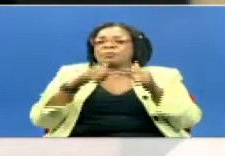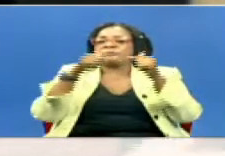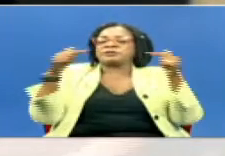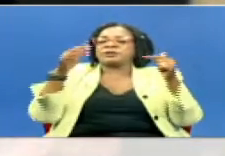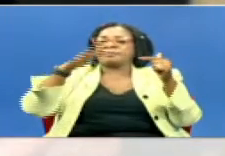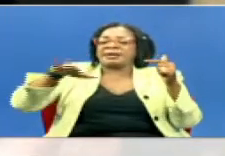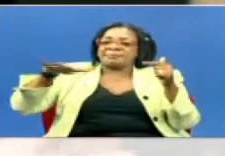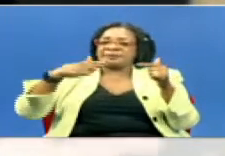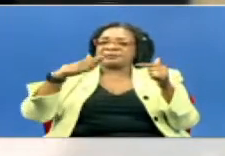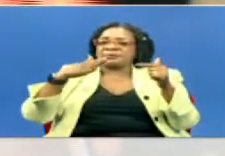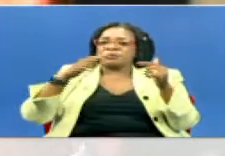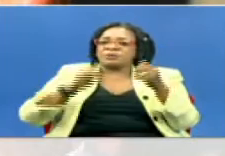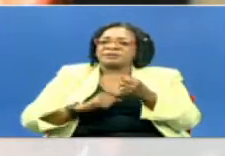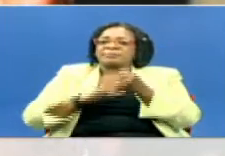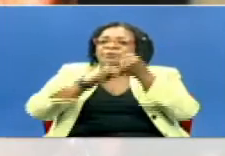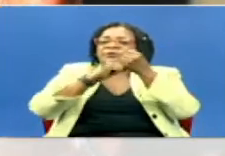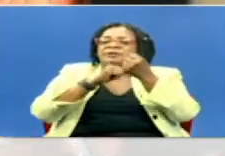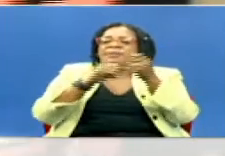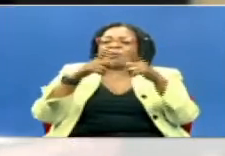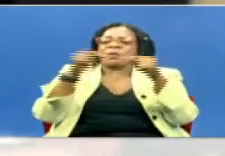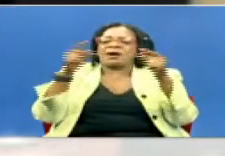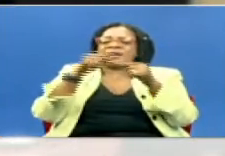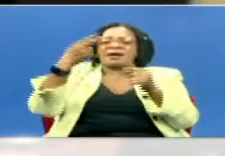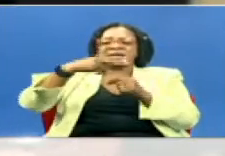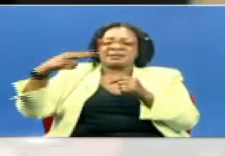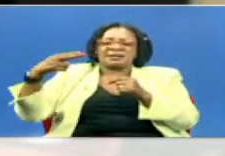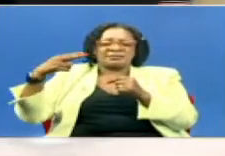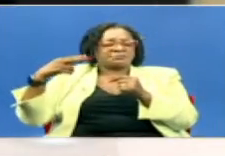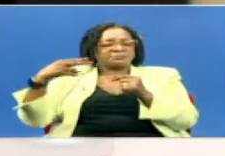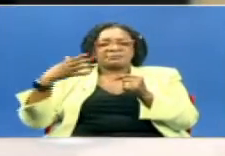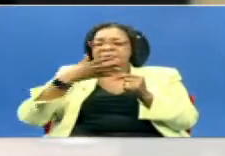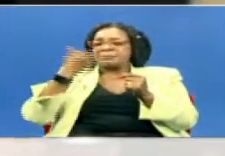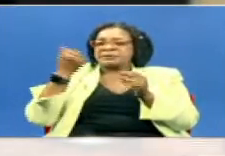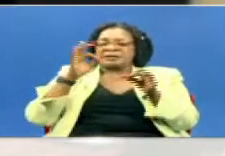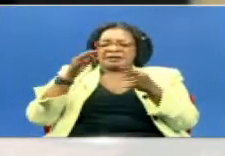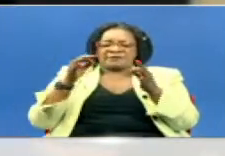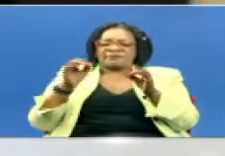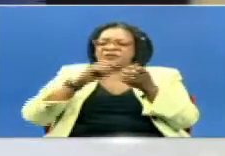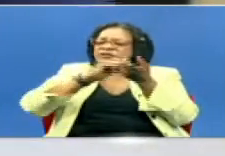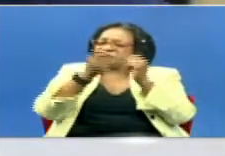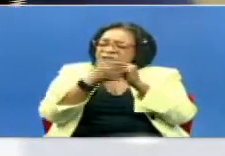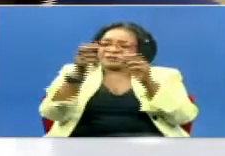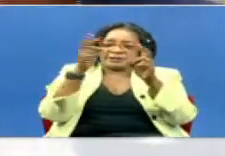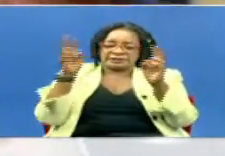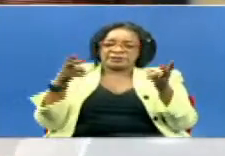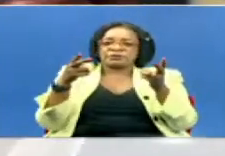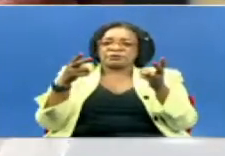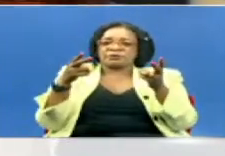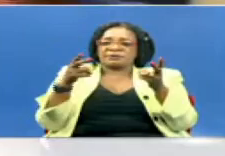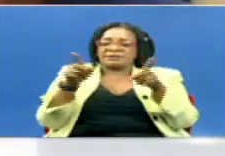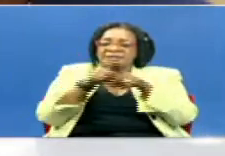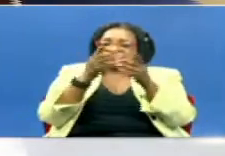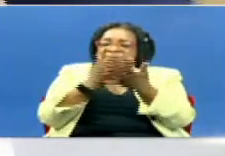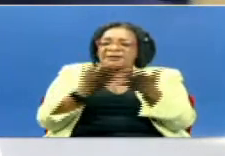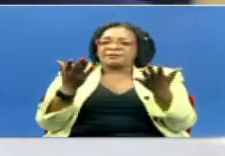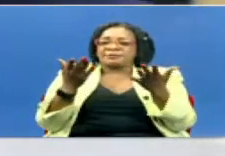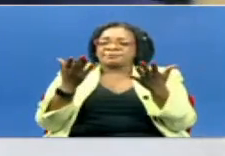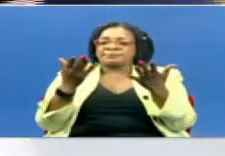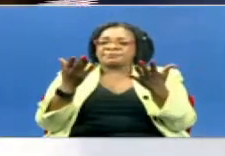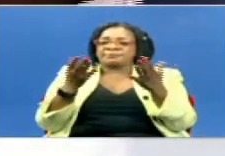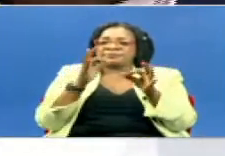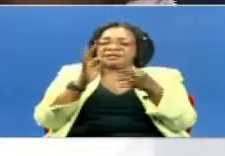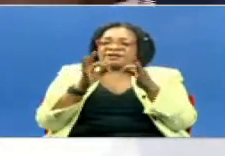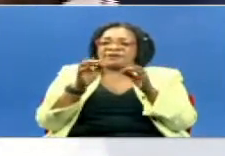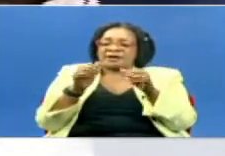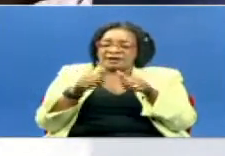parliament will support a word hustler? I would rather, if it comes to that, change the title. It is the same thing. If there are accolades